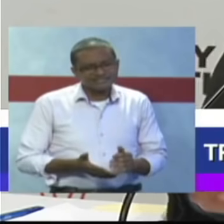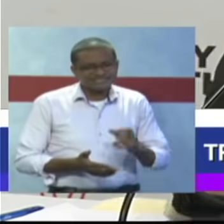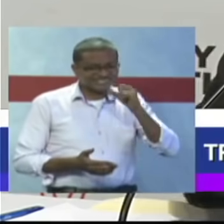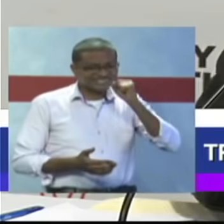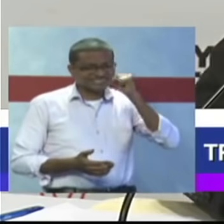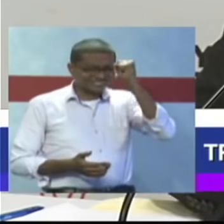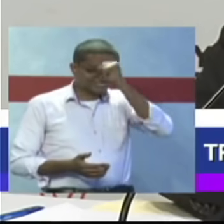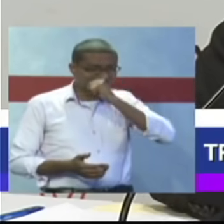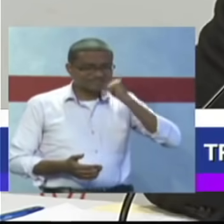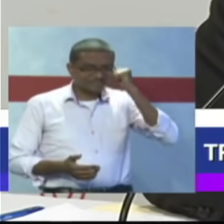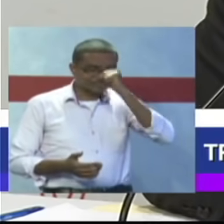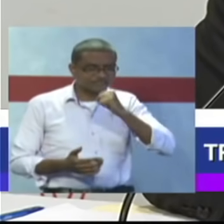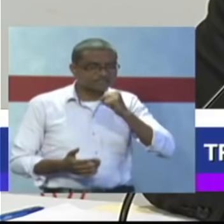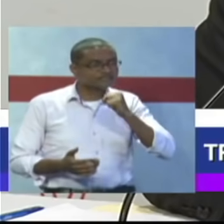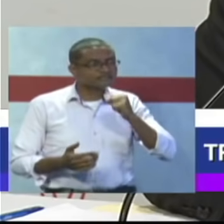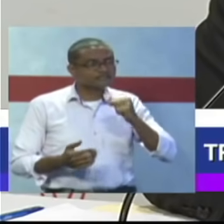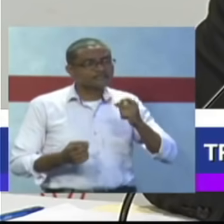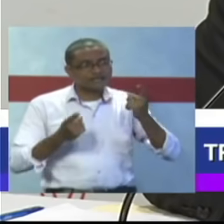effects,